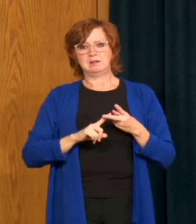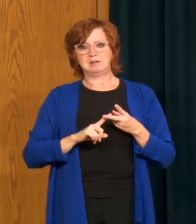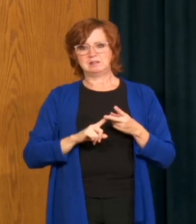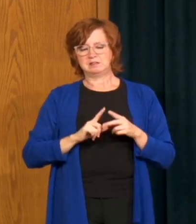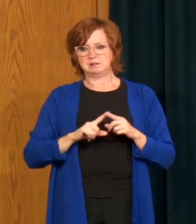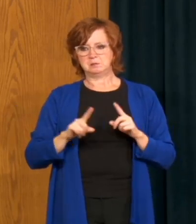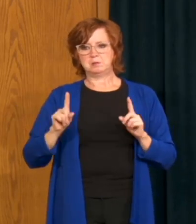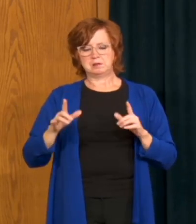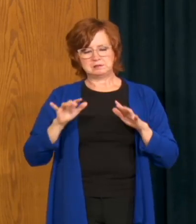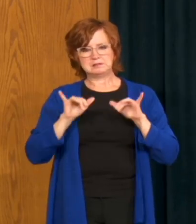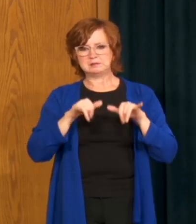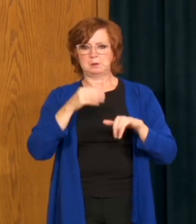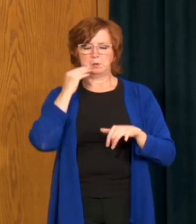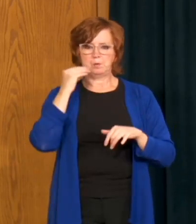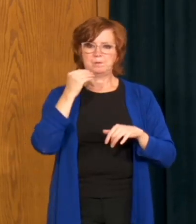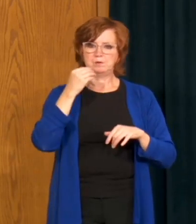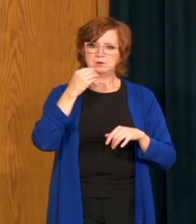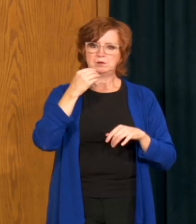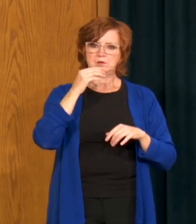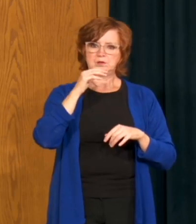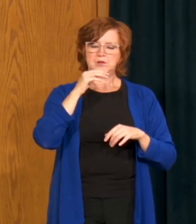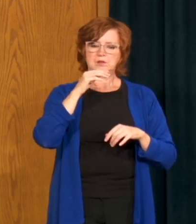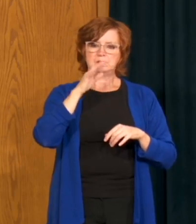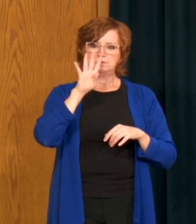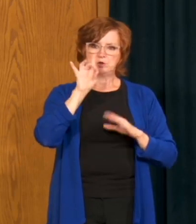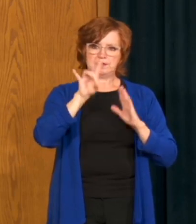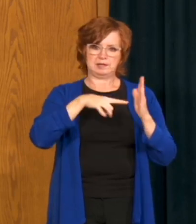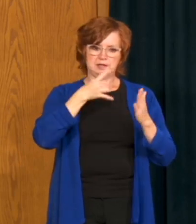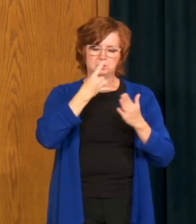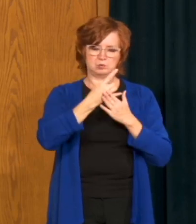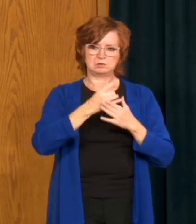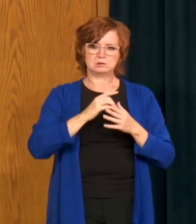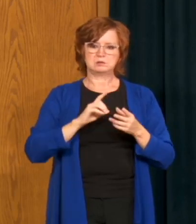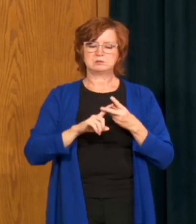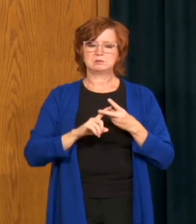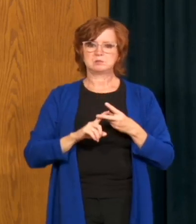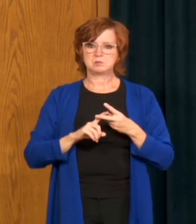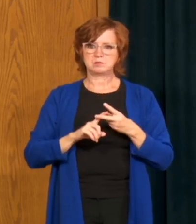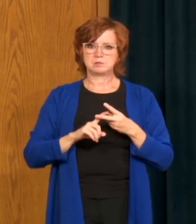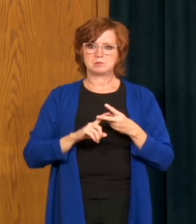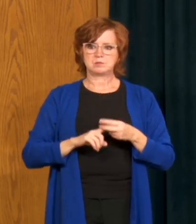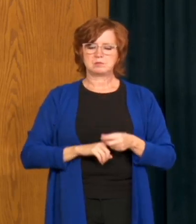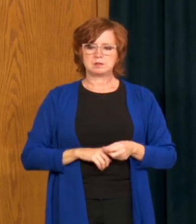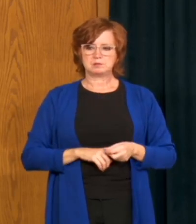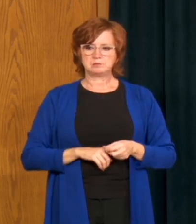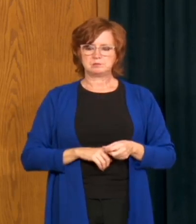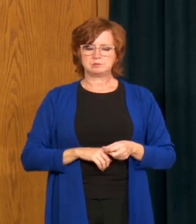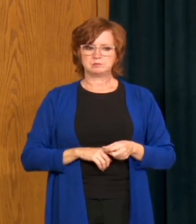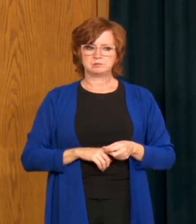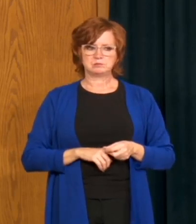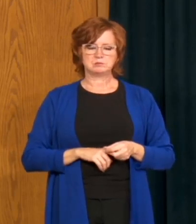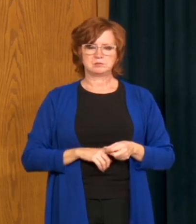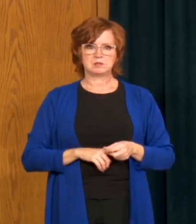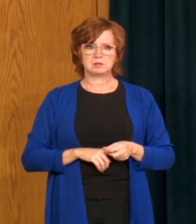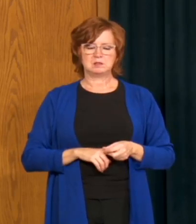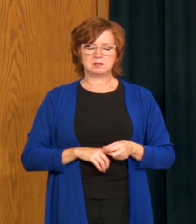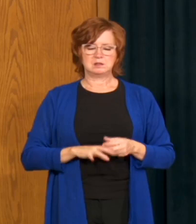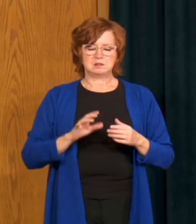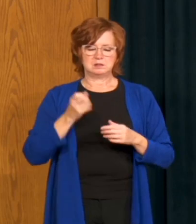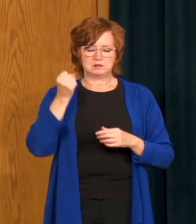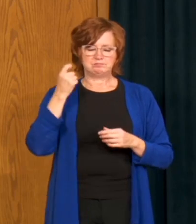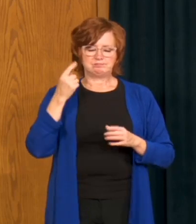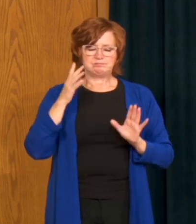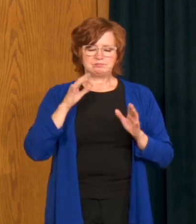have to remain in isolation for 14 days from the day your symptoms started. So I think sometimes it is a complicated message,